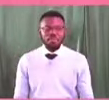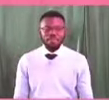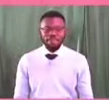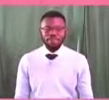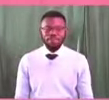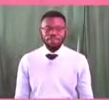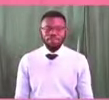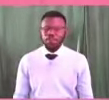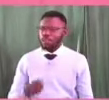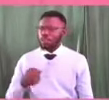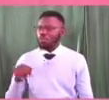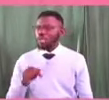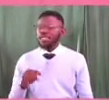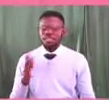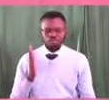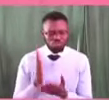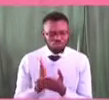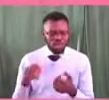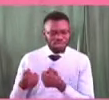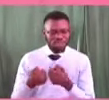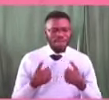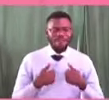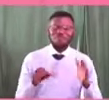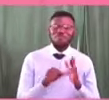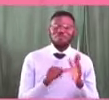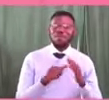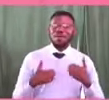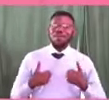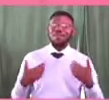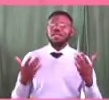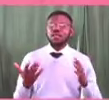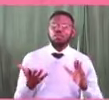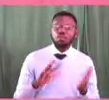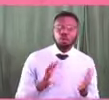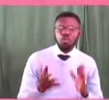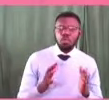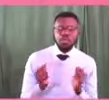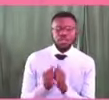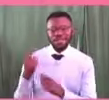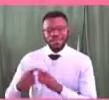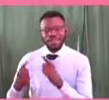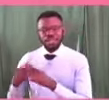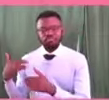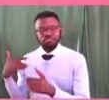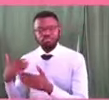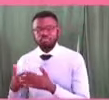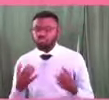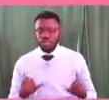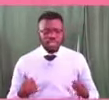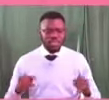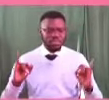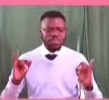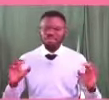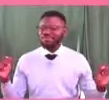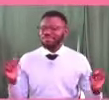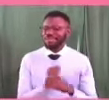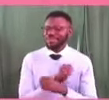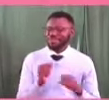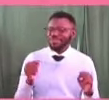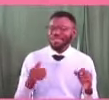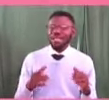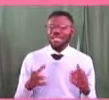We've had challenges. We've had a problem for the last almost 10 years. We could not implement the new